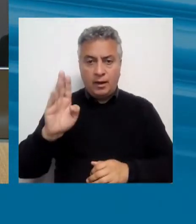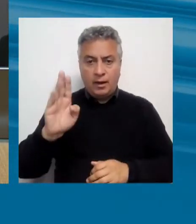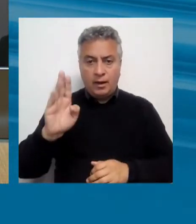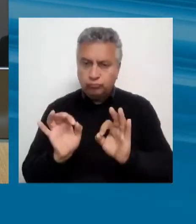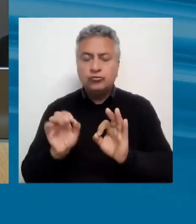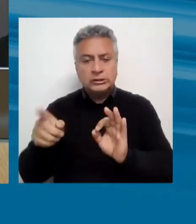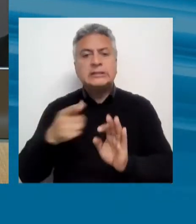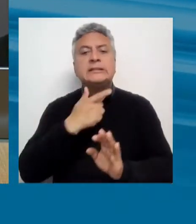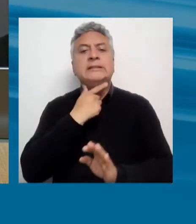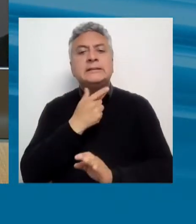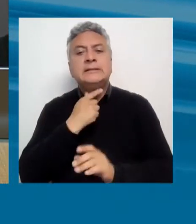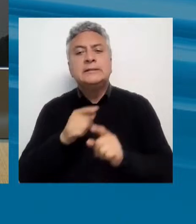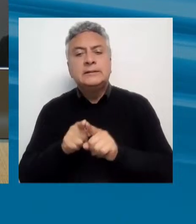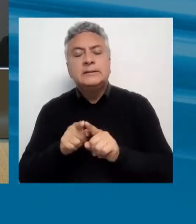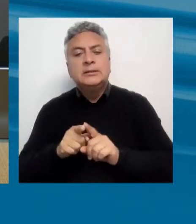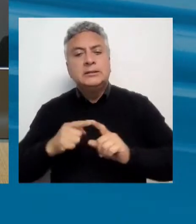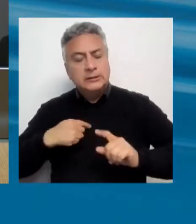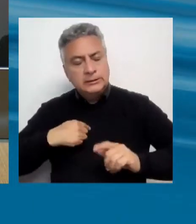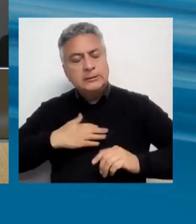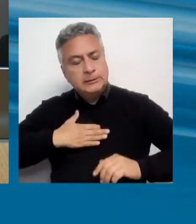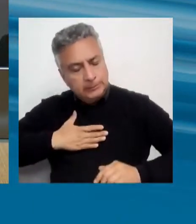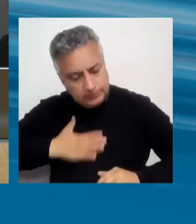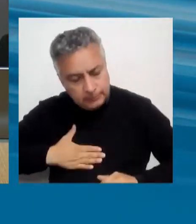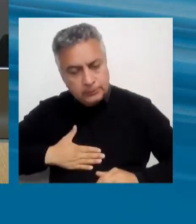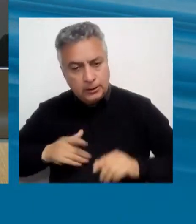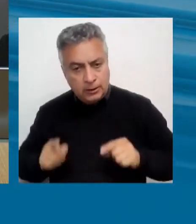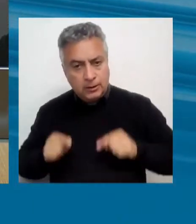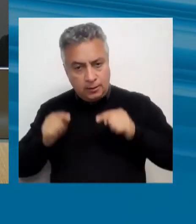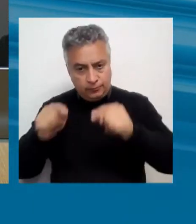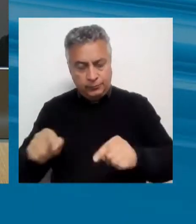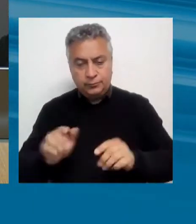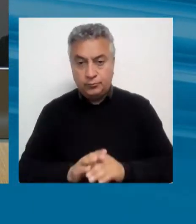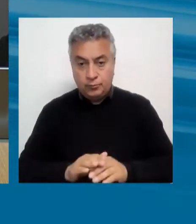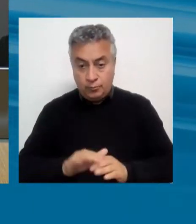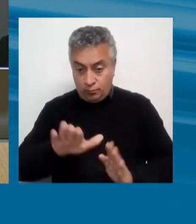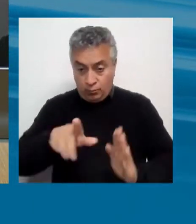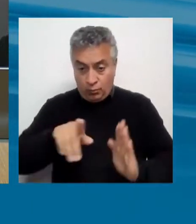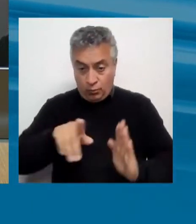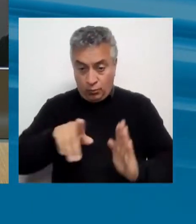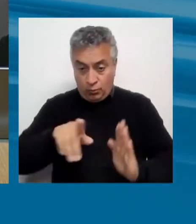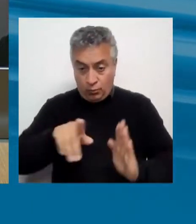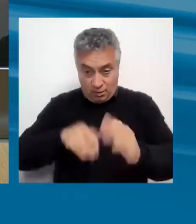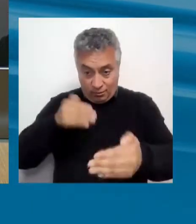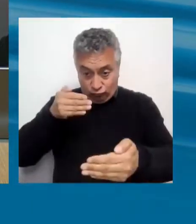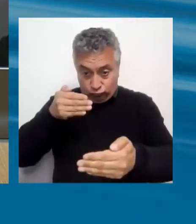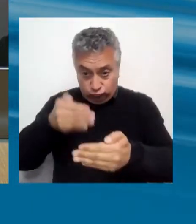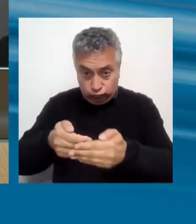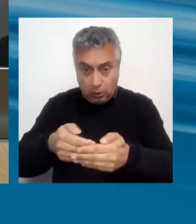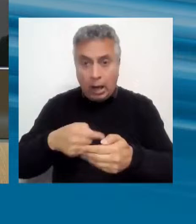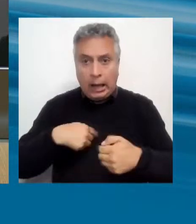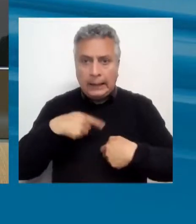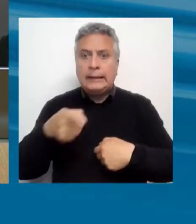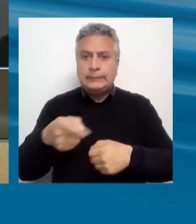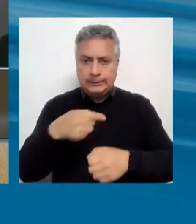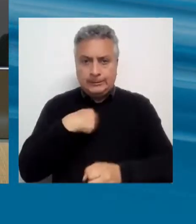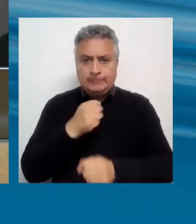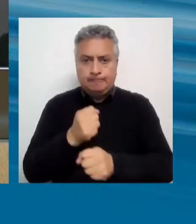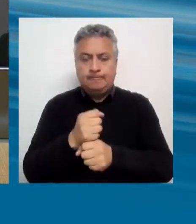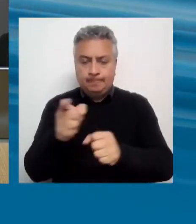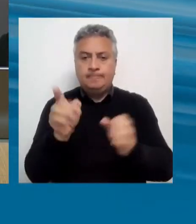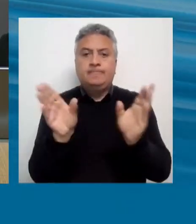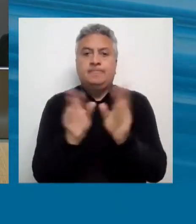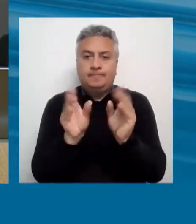at the end of the month. It will be the 6th session of the Regional Conference on Social Development in Latin America